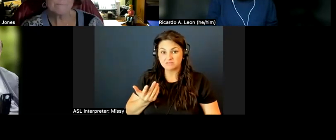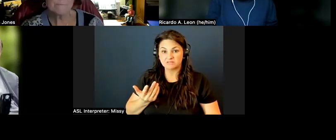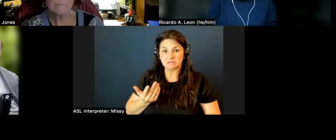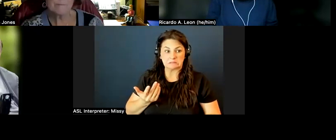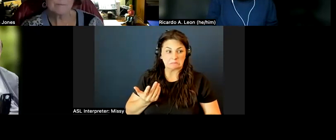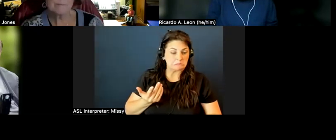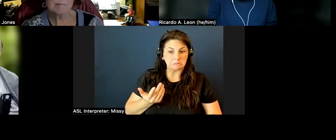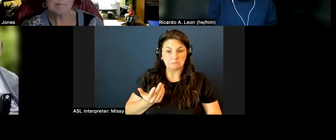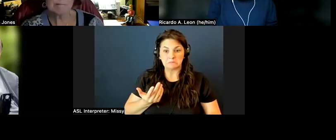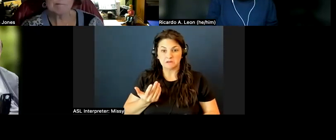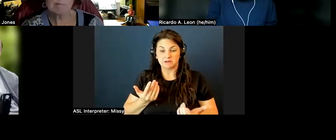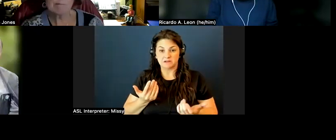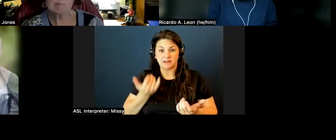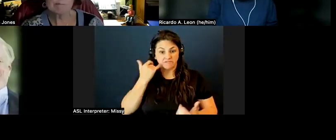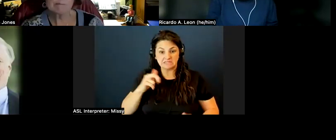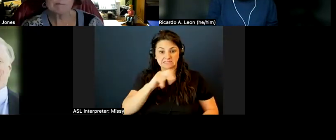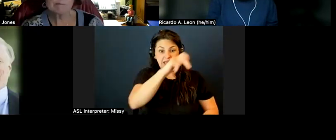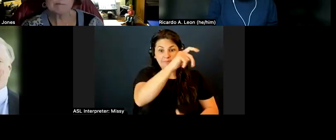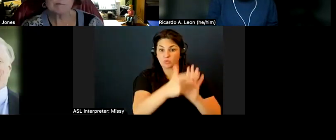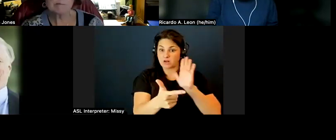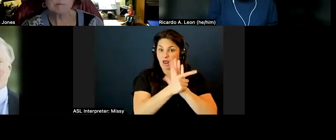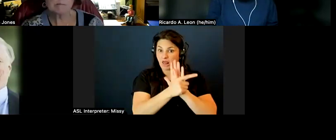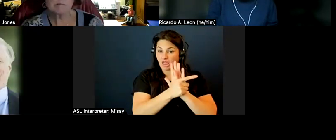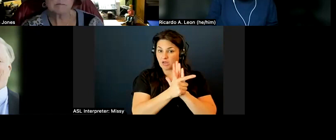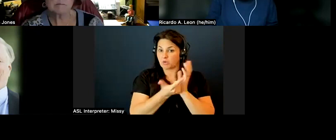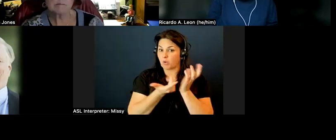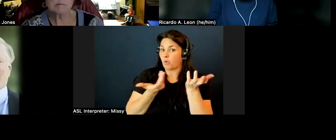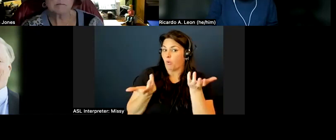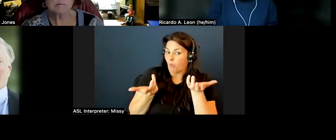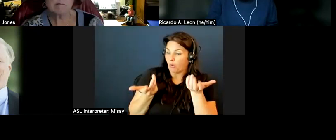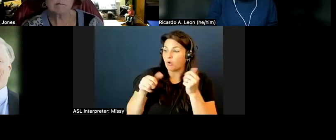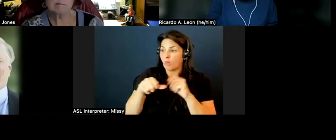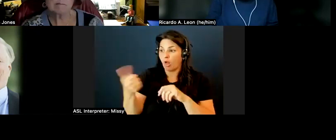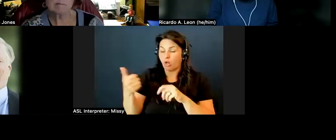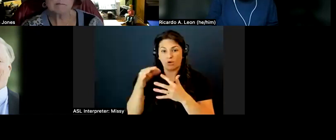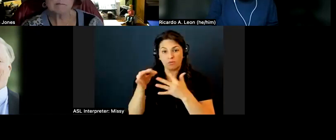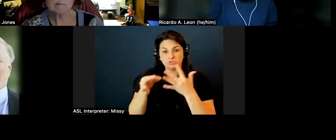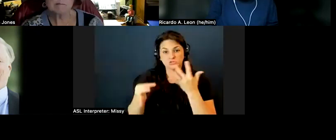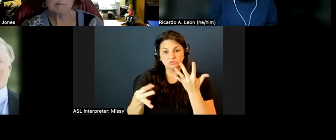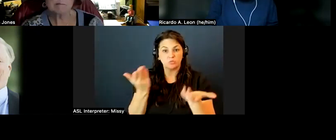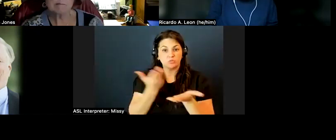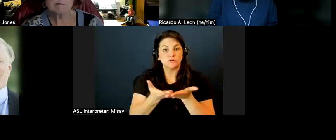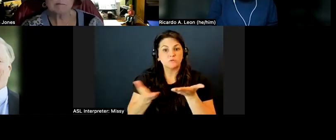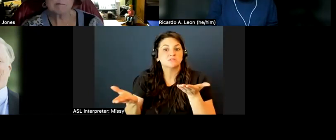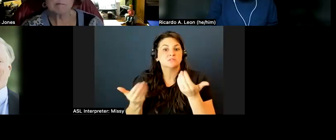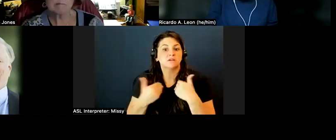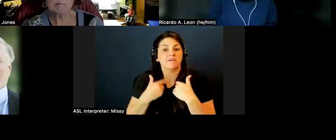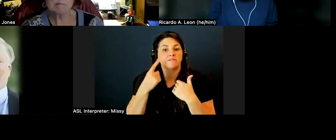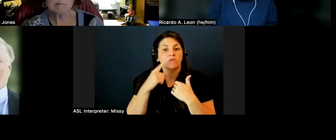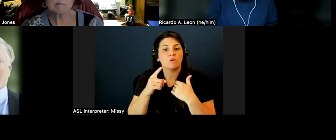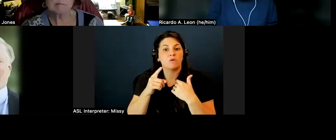if steps were not allowed, and what kind of resources they would have to back up the